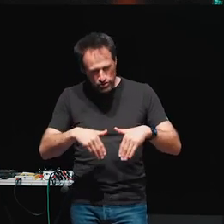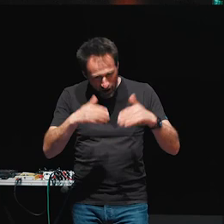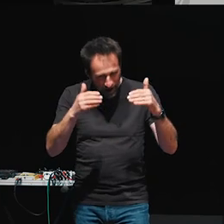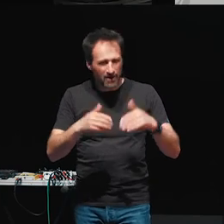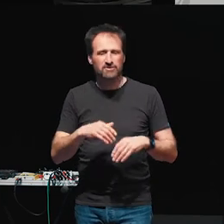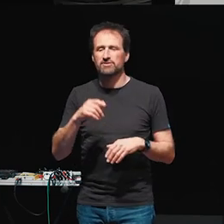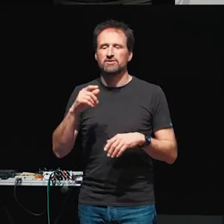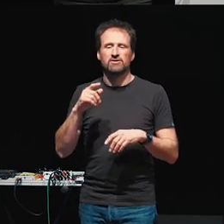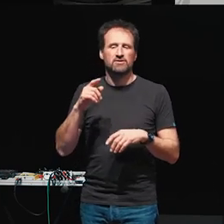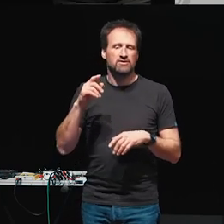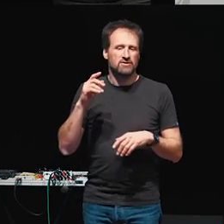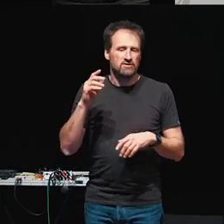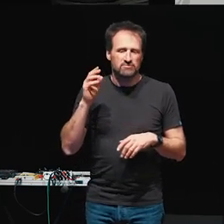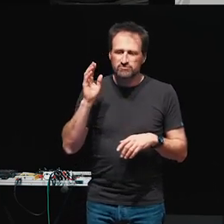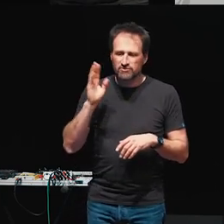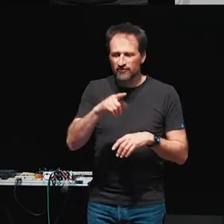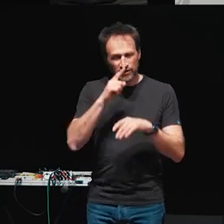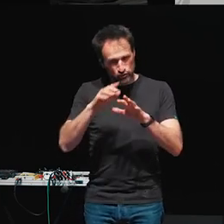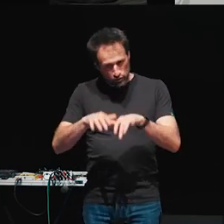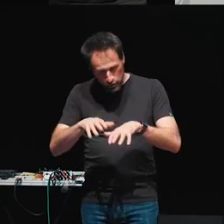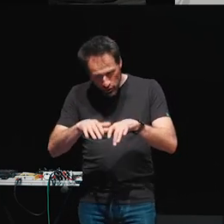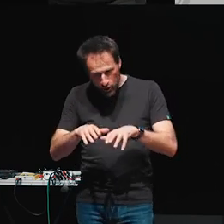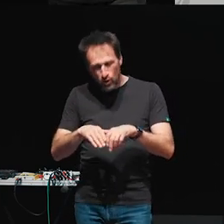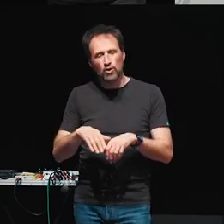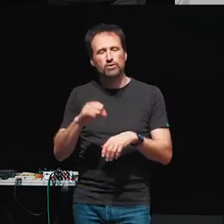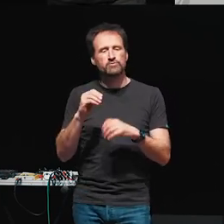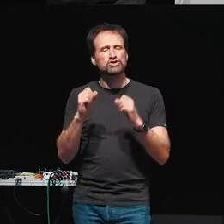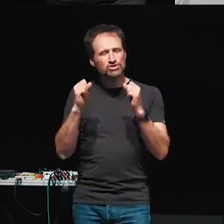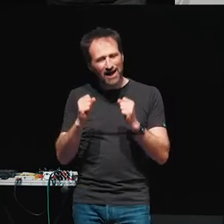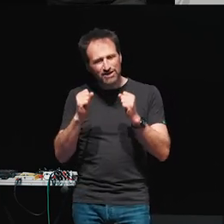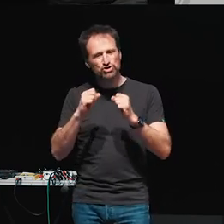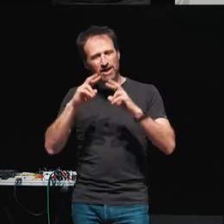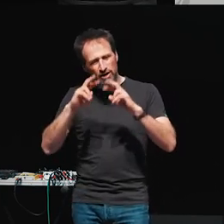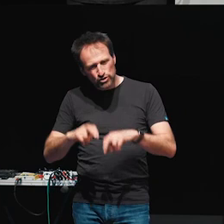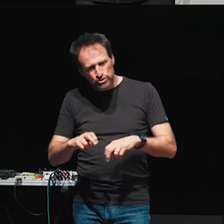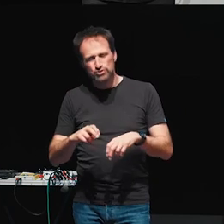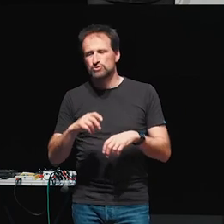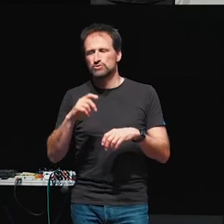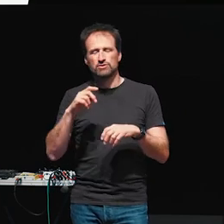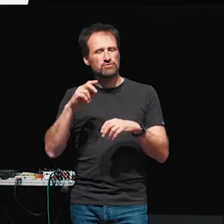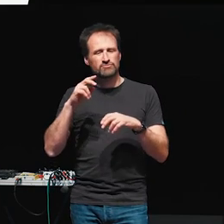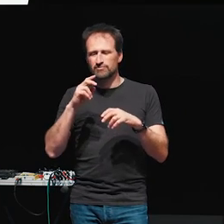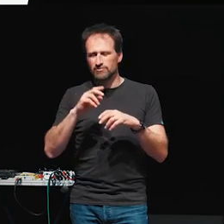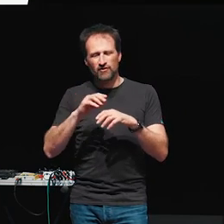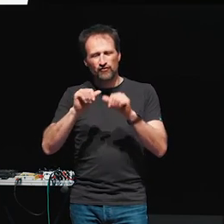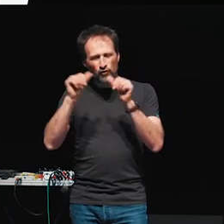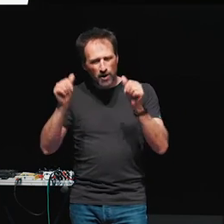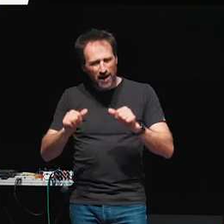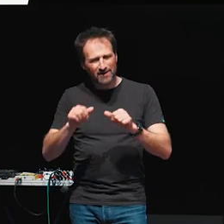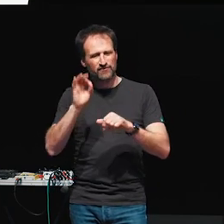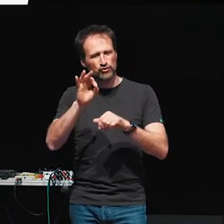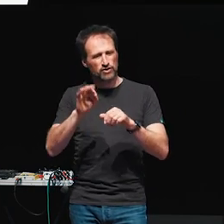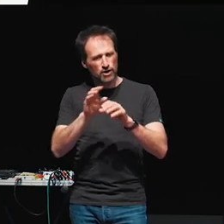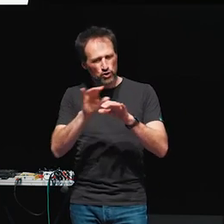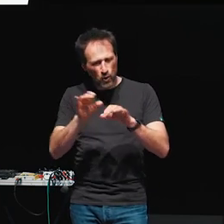through when you write your code with all sorts of static analysis and code formatters, then independent